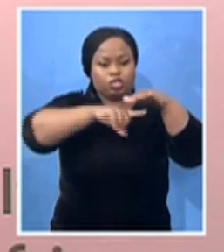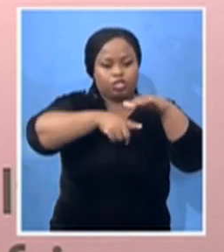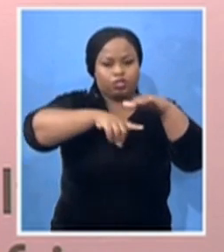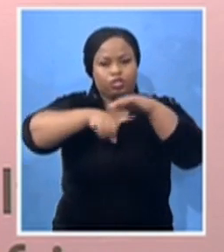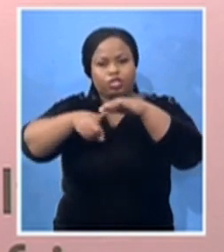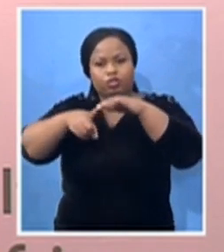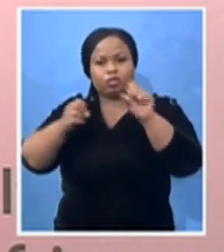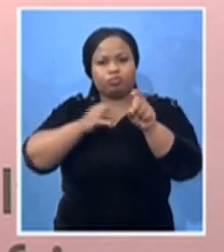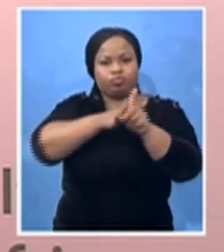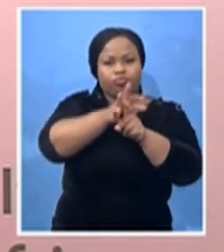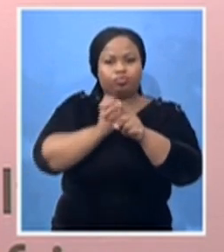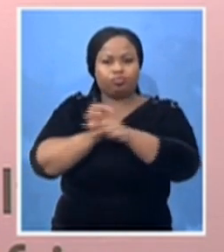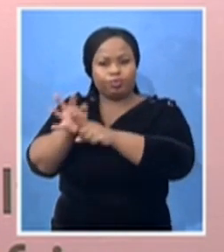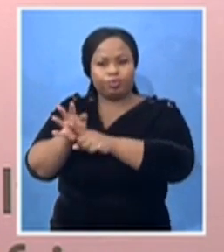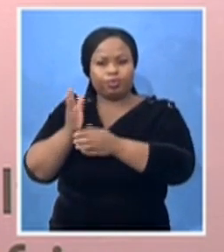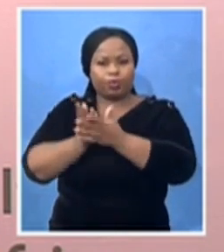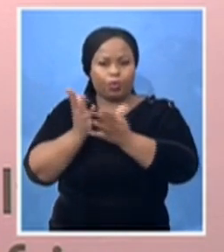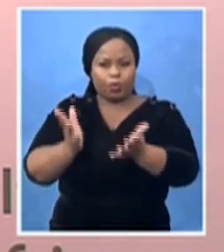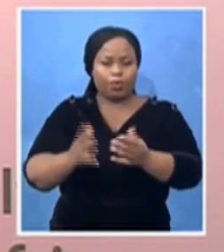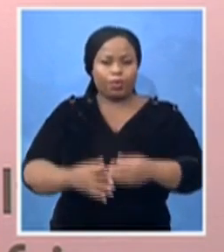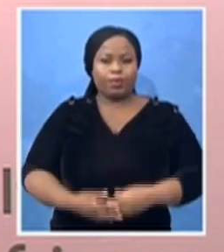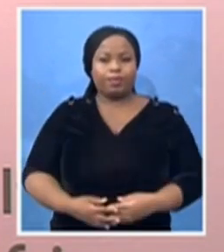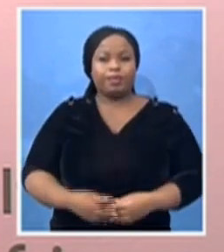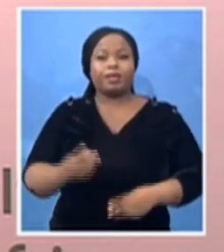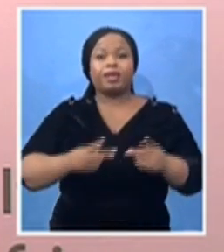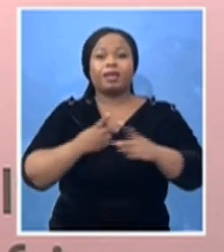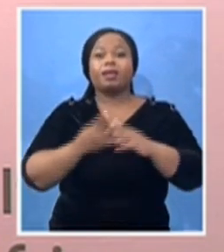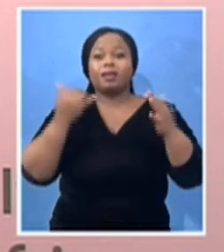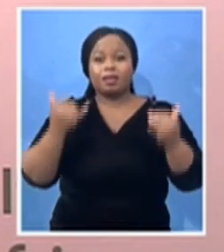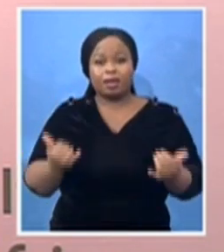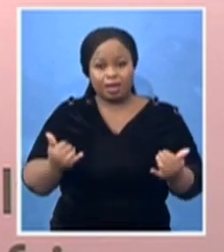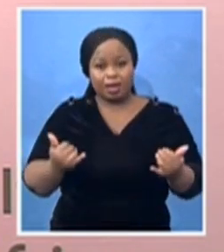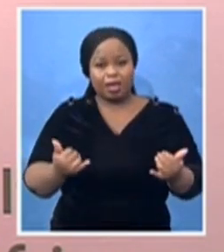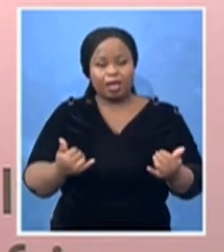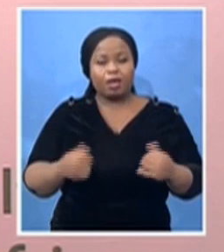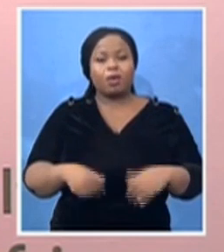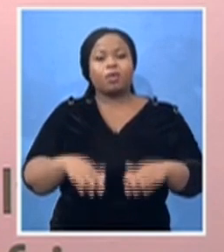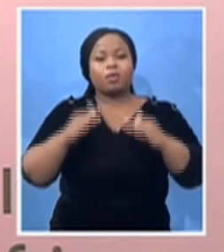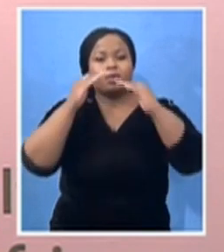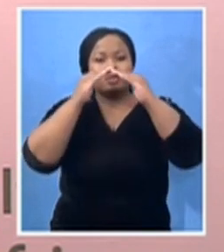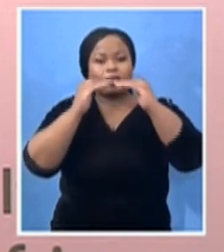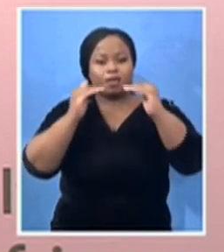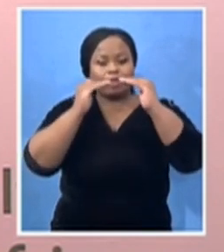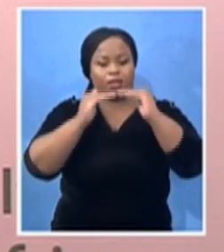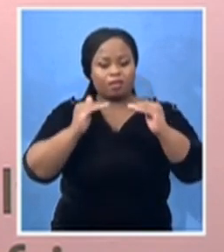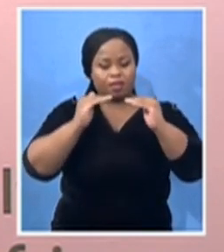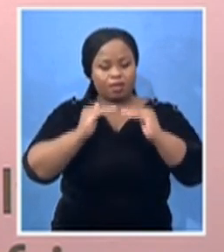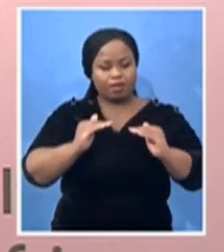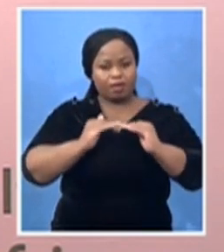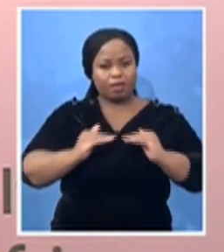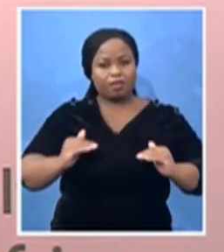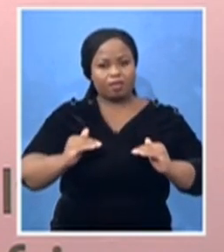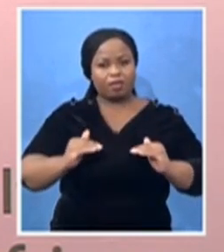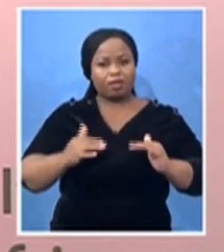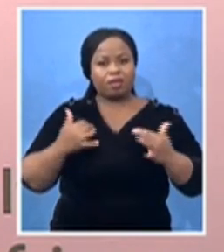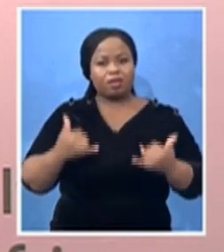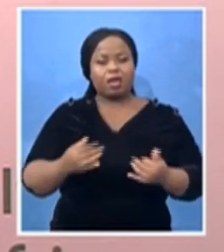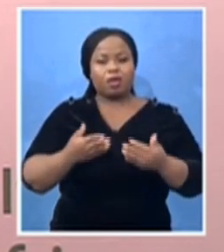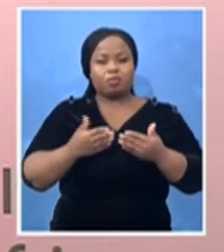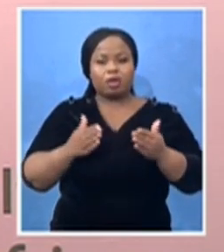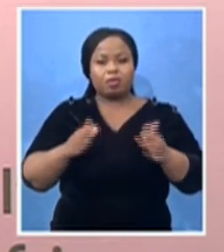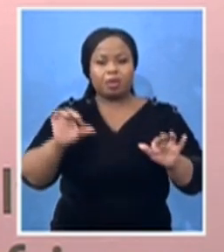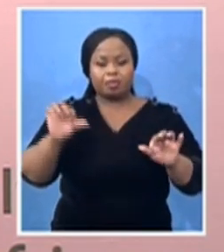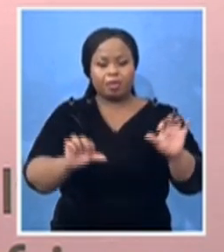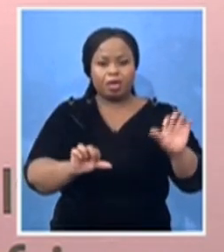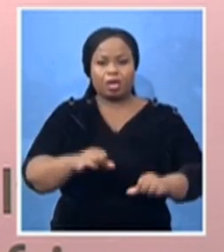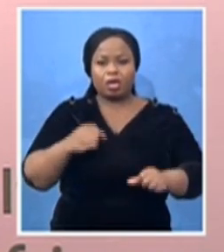Now that we are easing down the lockdown, the restrictions, we must expect that the numbers are going to